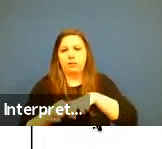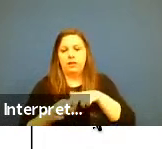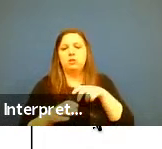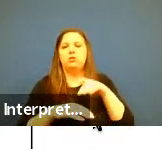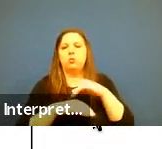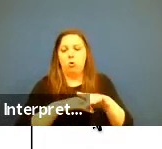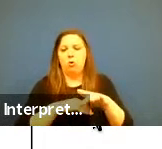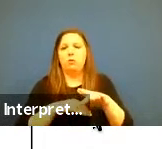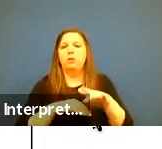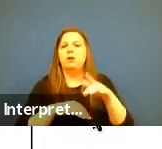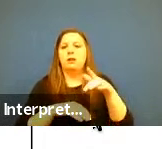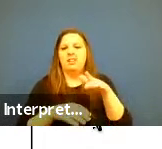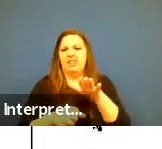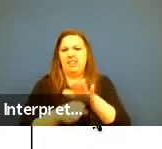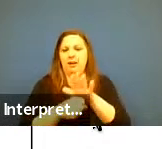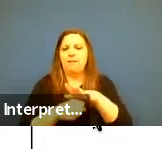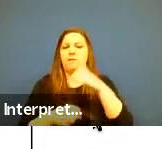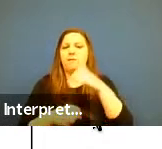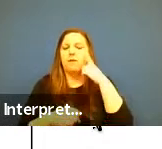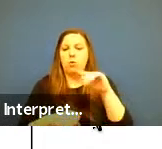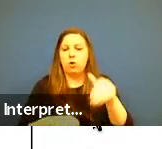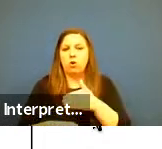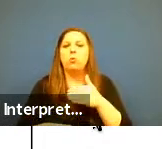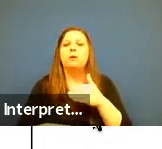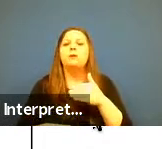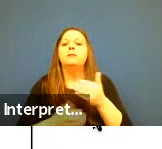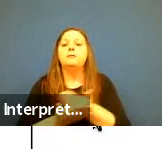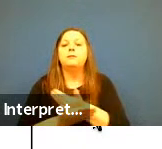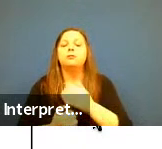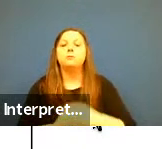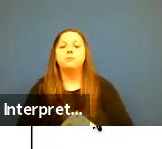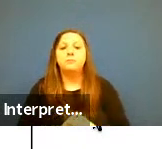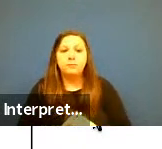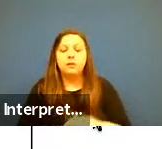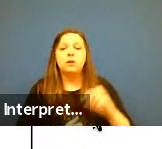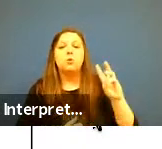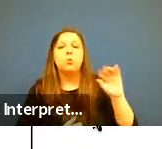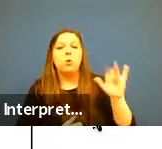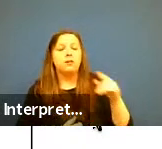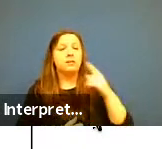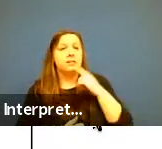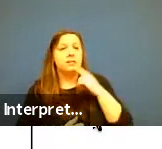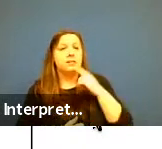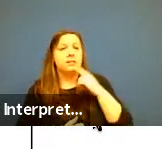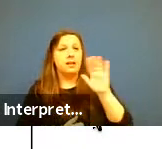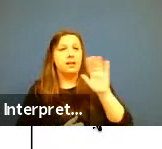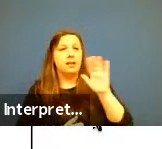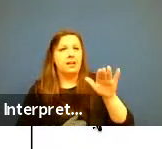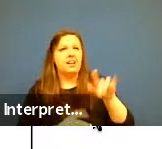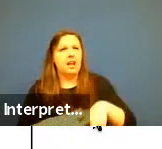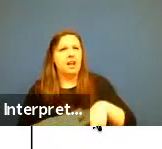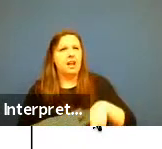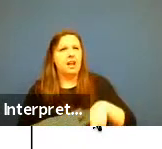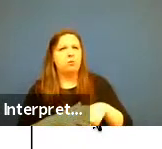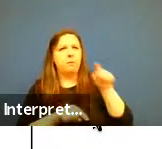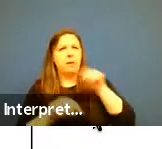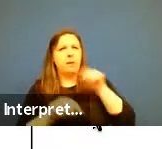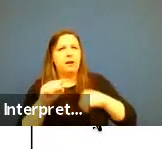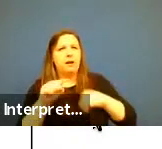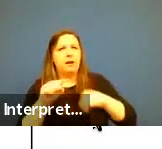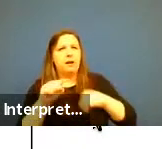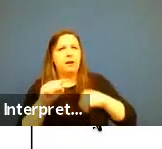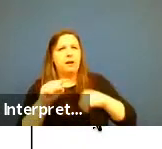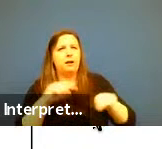this started back when we went through the recession, I believe in 2008, 2009. The law used to be